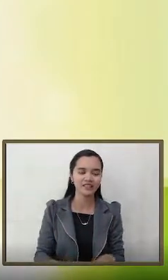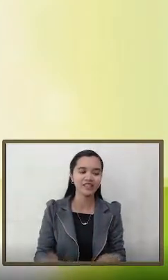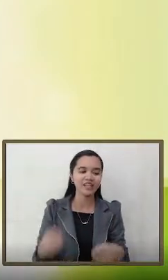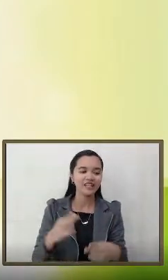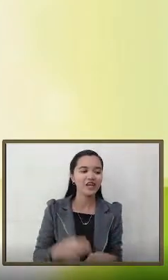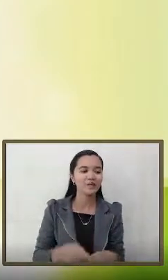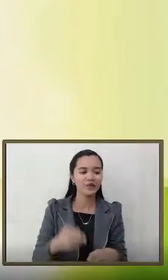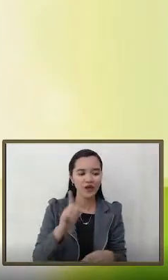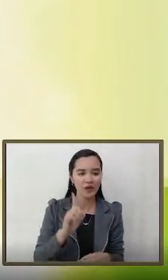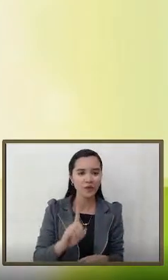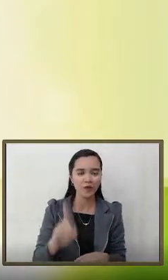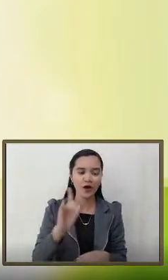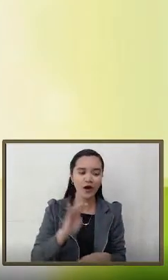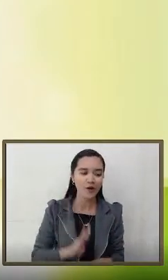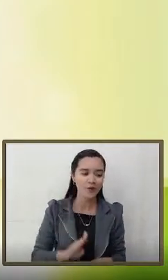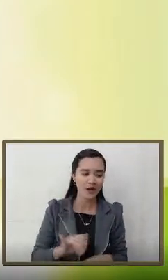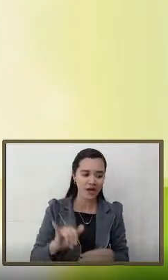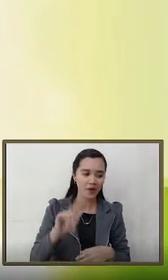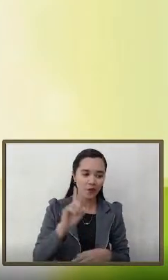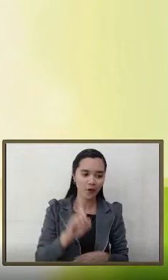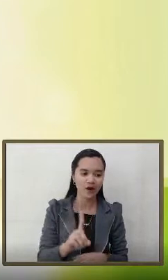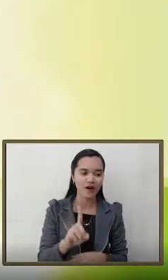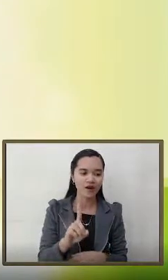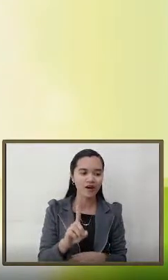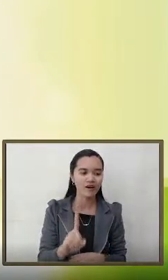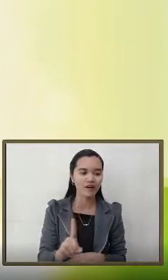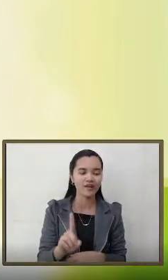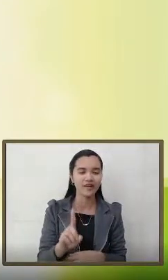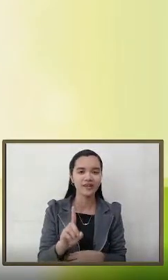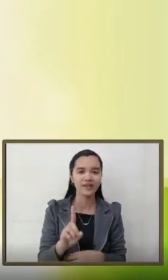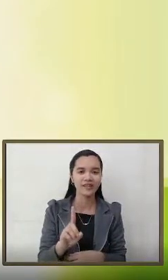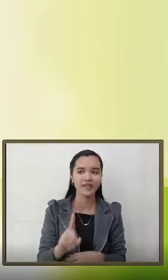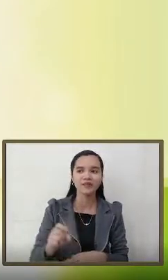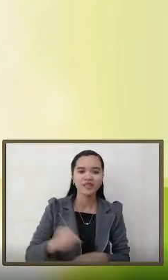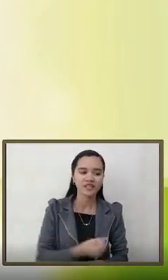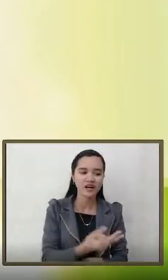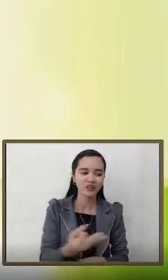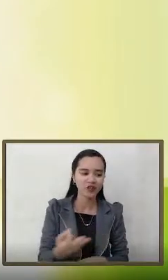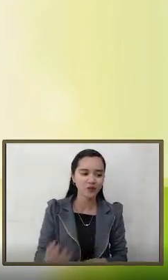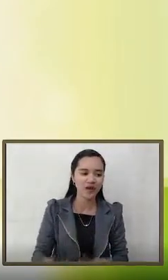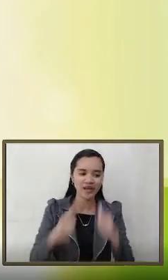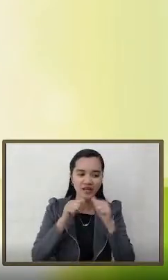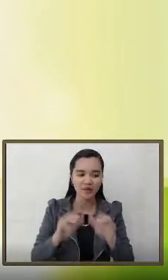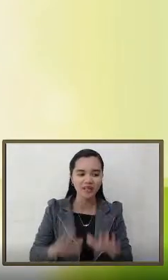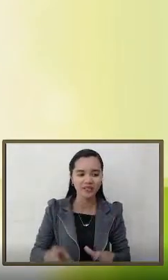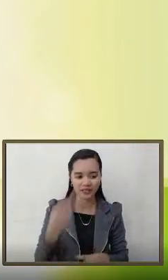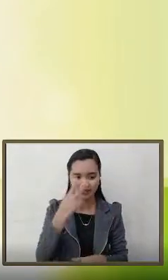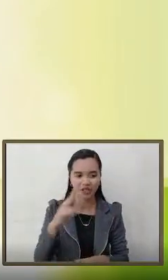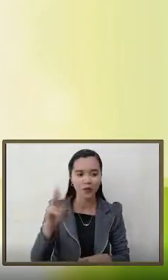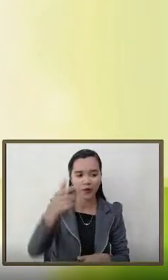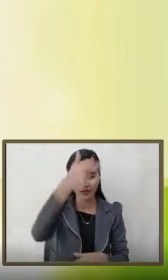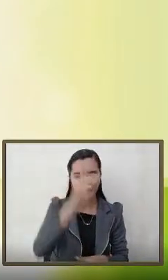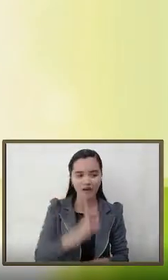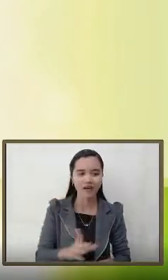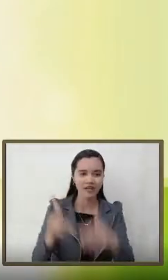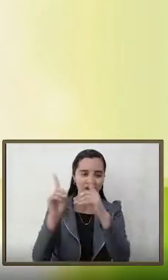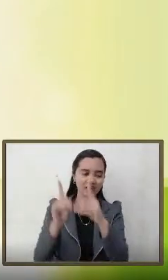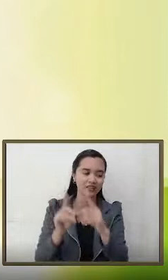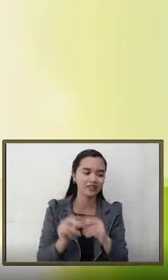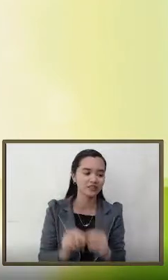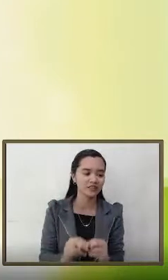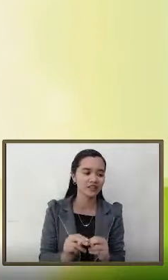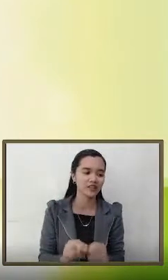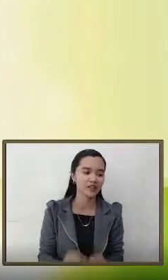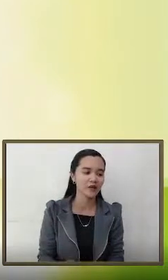blessings, name them one by one. Count your many blessings, see what God